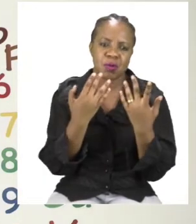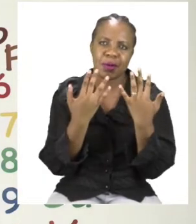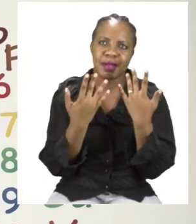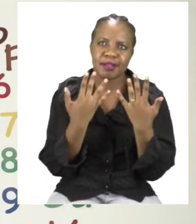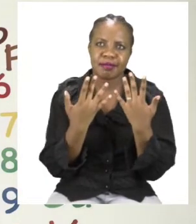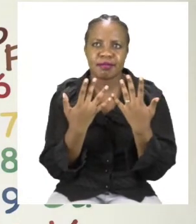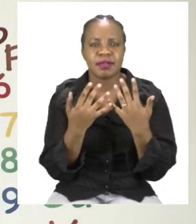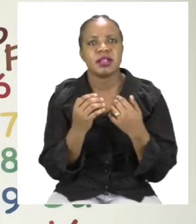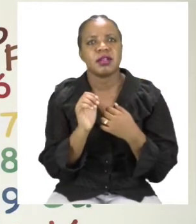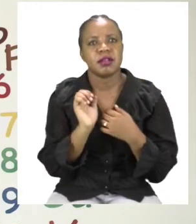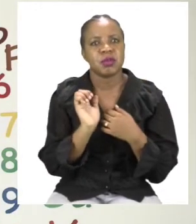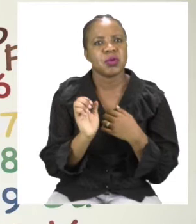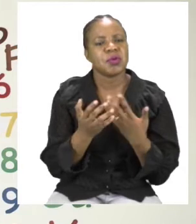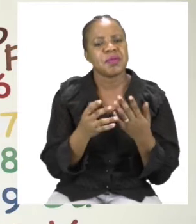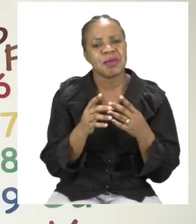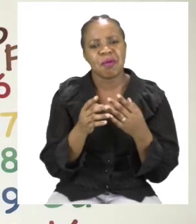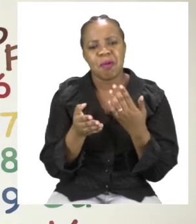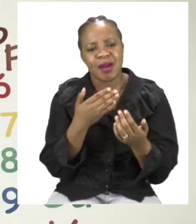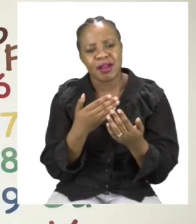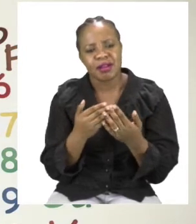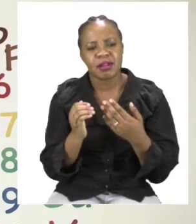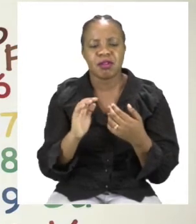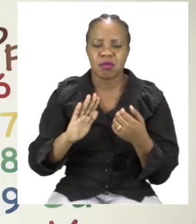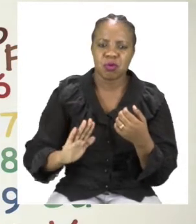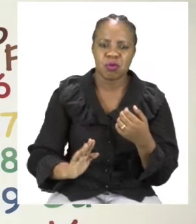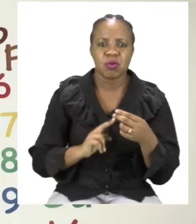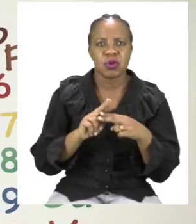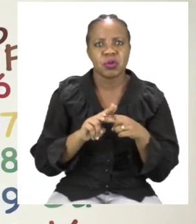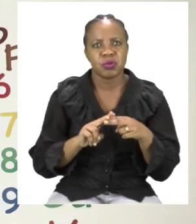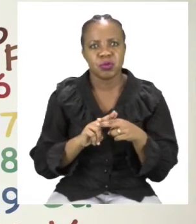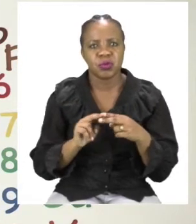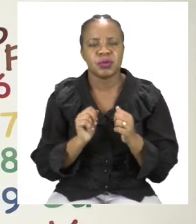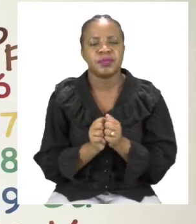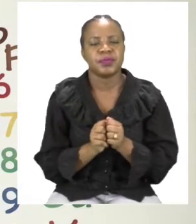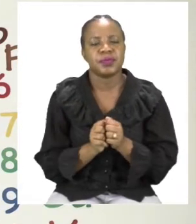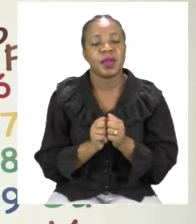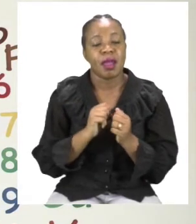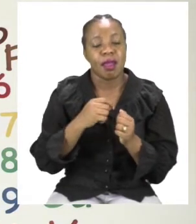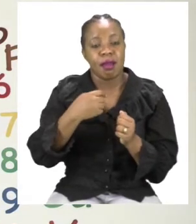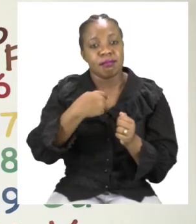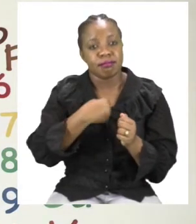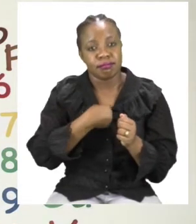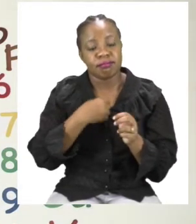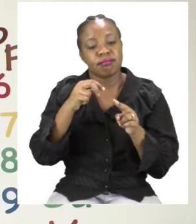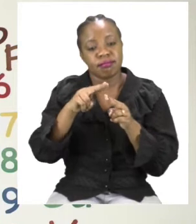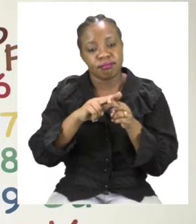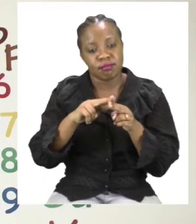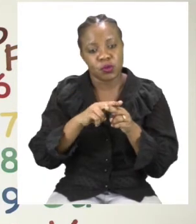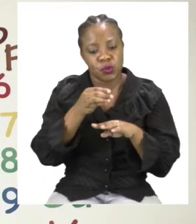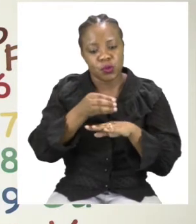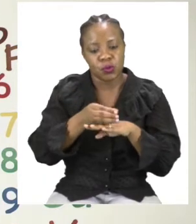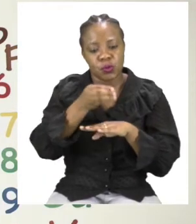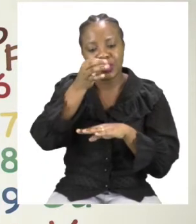for counters. Remember, a counter can be anything simple. My counters here are bottle tops. You can